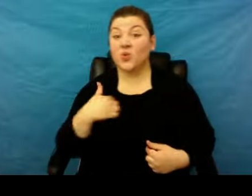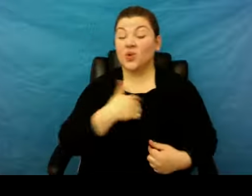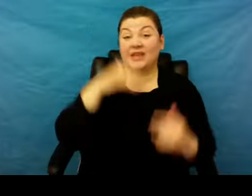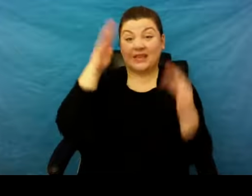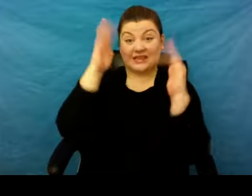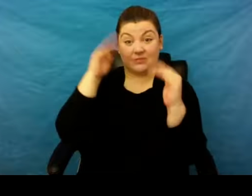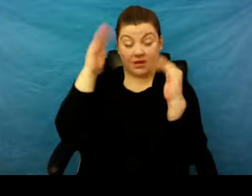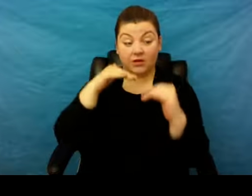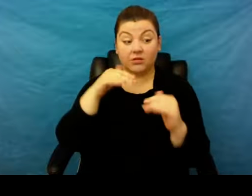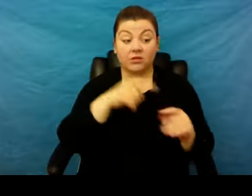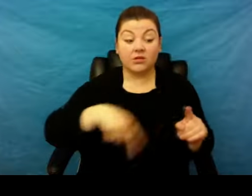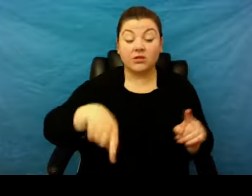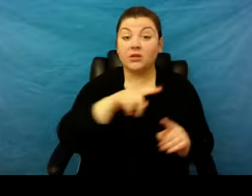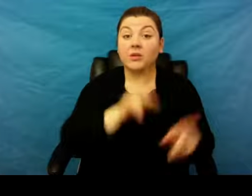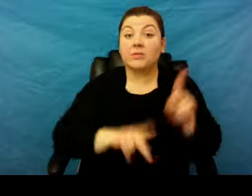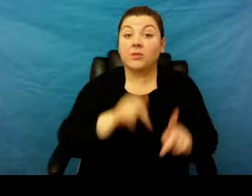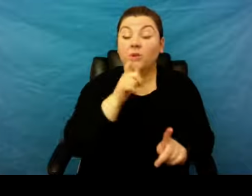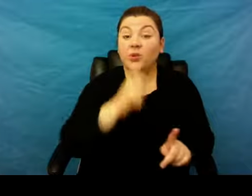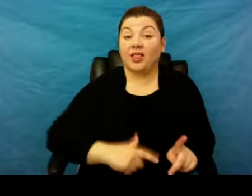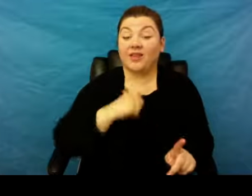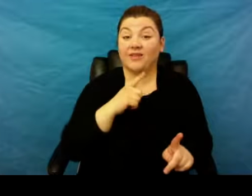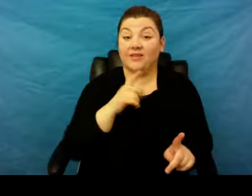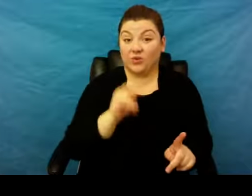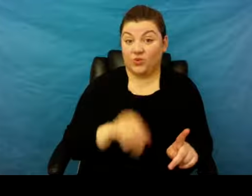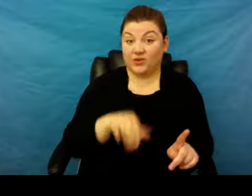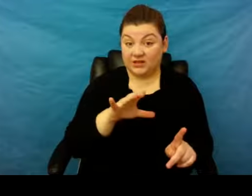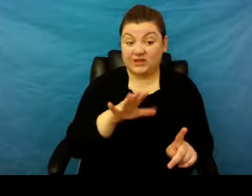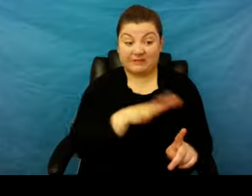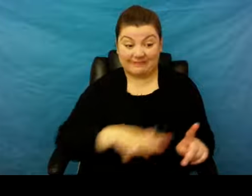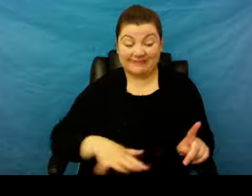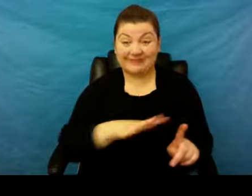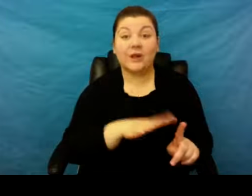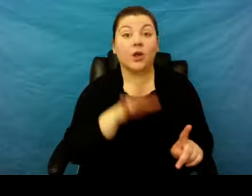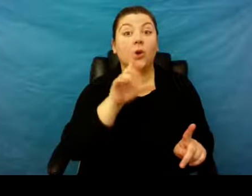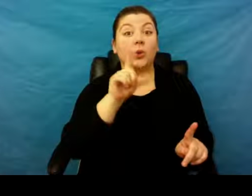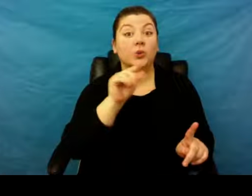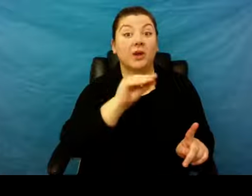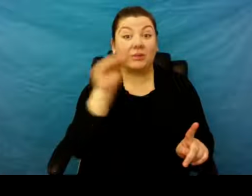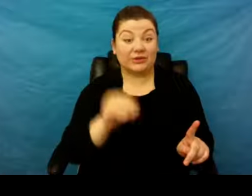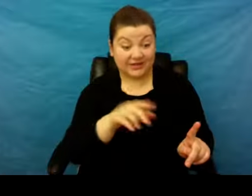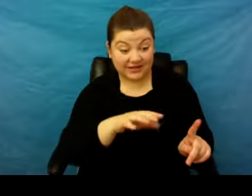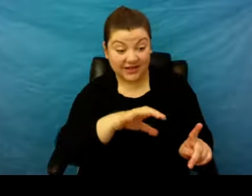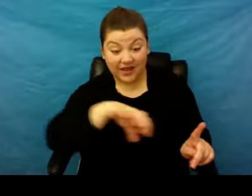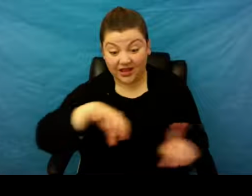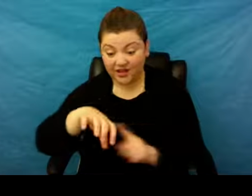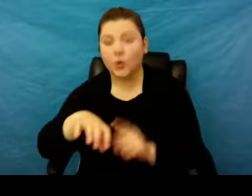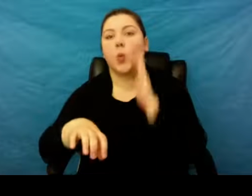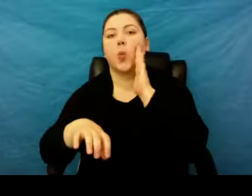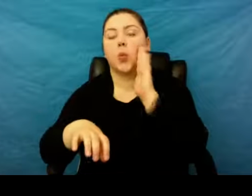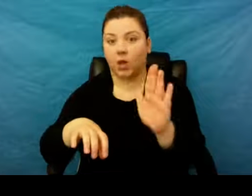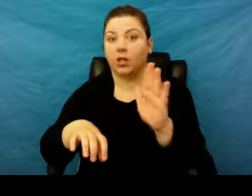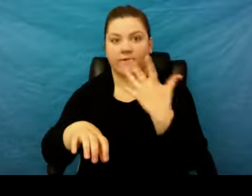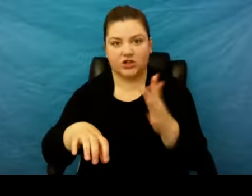city. And so technically, as an ICU doctor, patients will come to the hospital, see someone like my